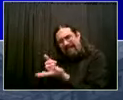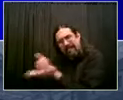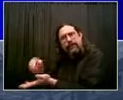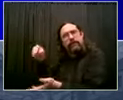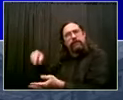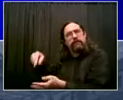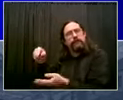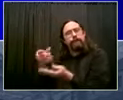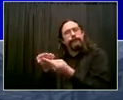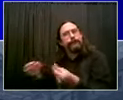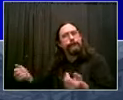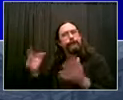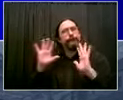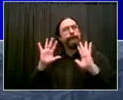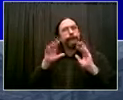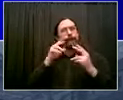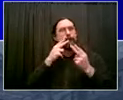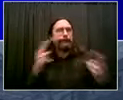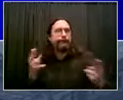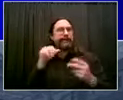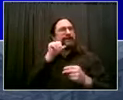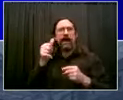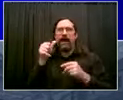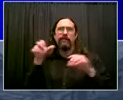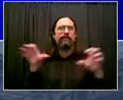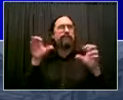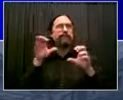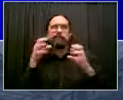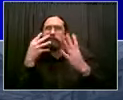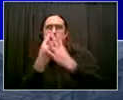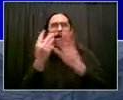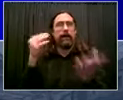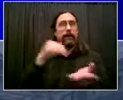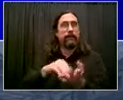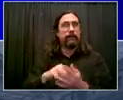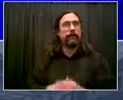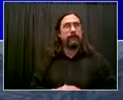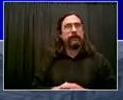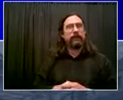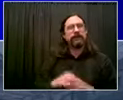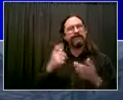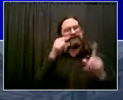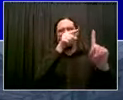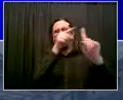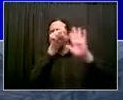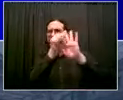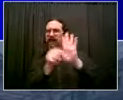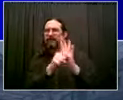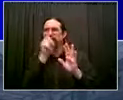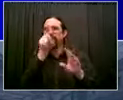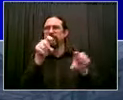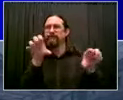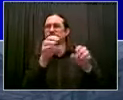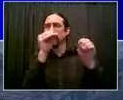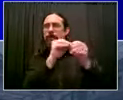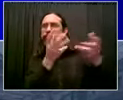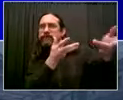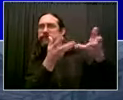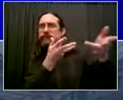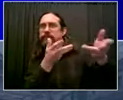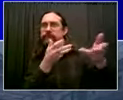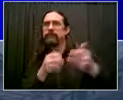And the facts are clear. State parolees are more likely to be shooting suspects than they have been in the past.